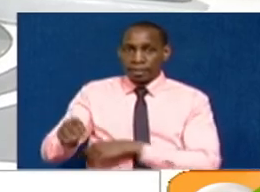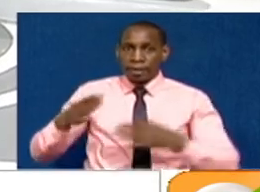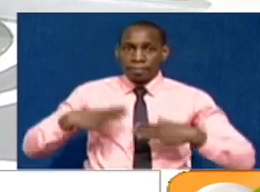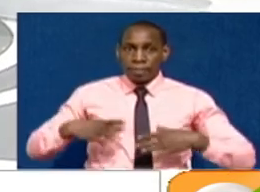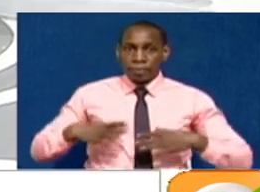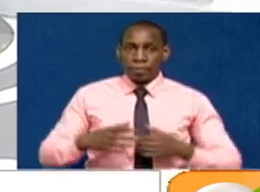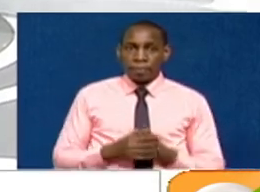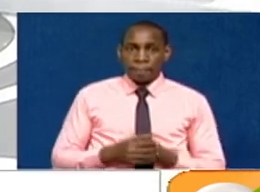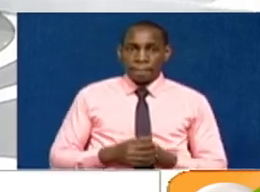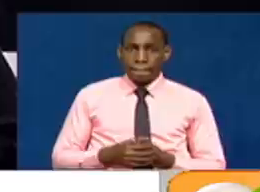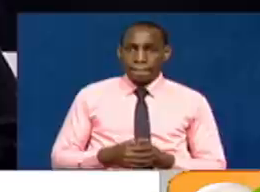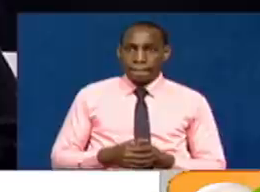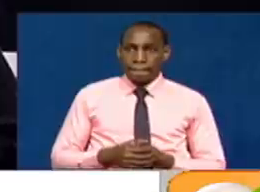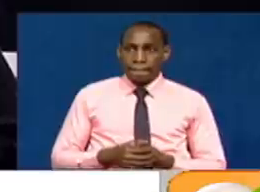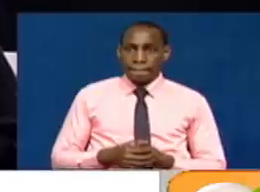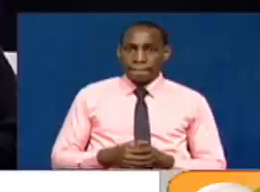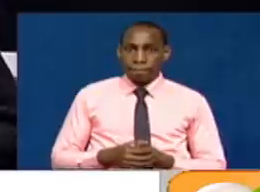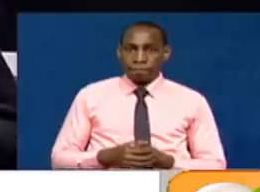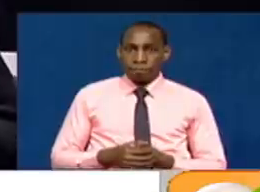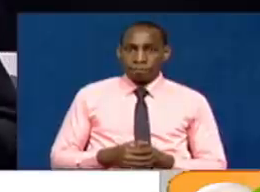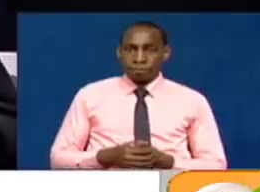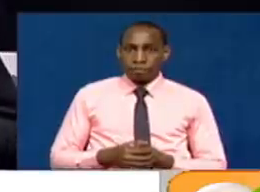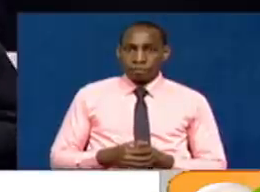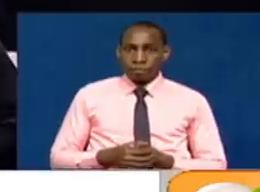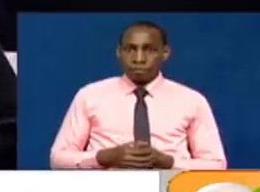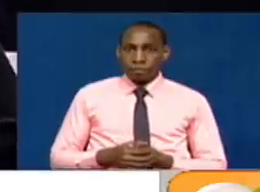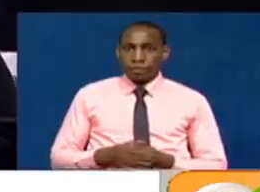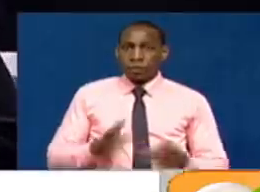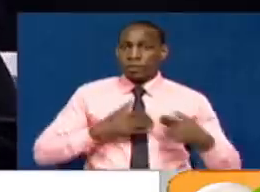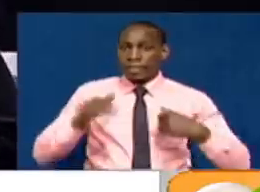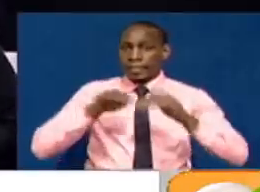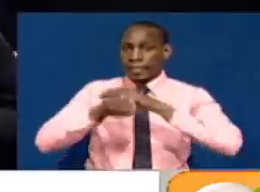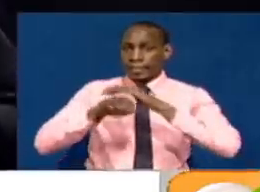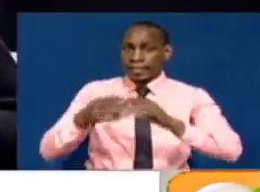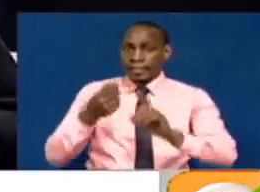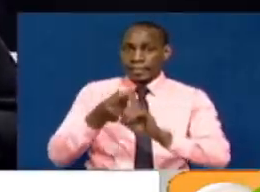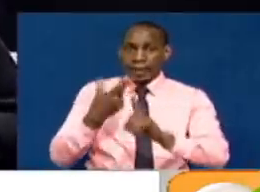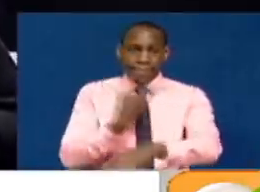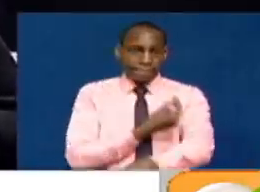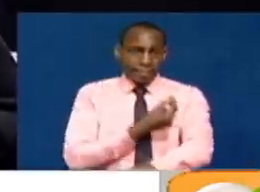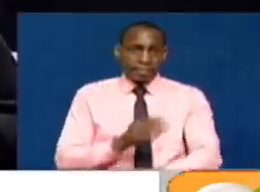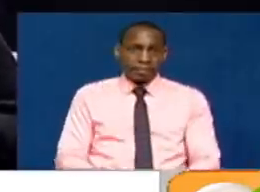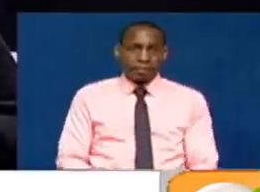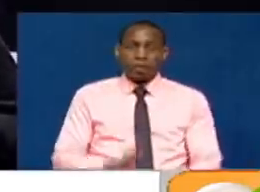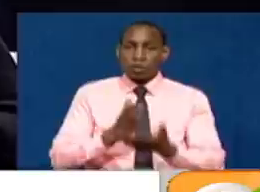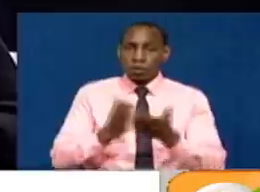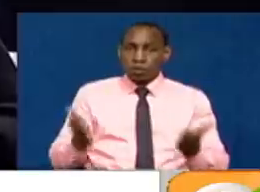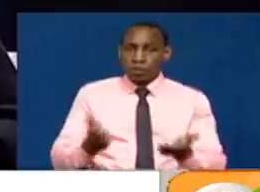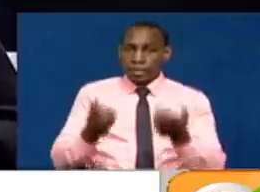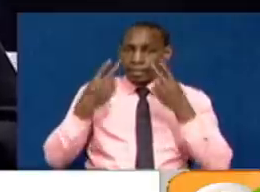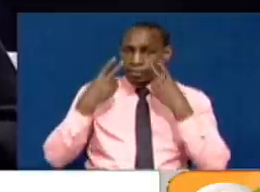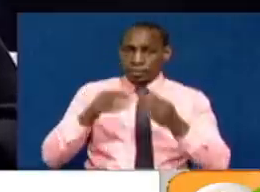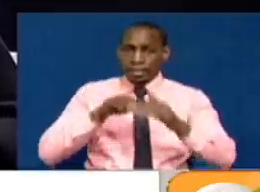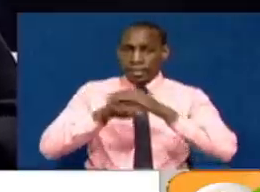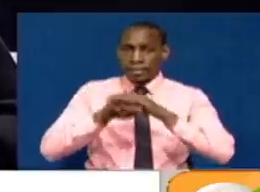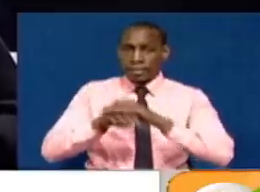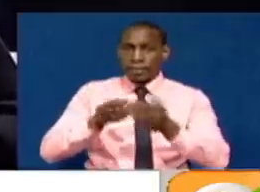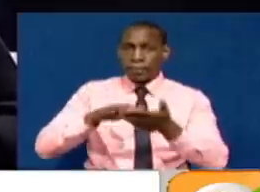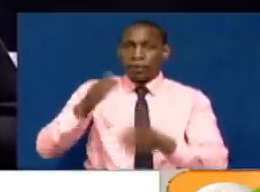not getting anywhere with the, in terms of access to this vaccine. So it is encouraging that we have more